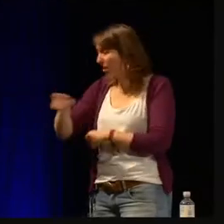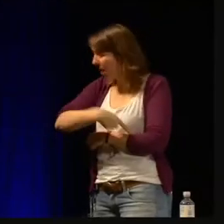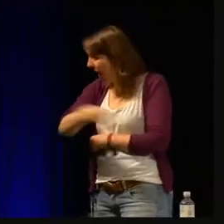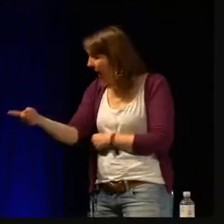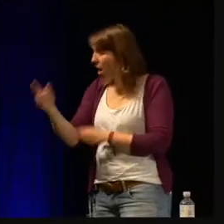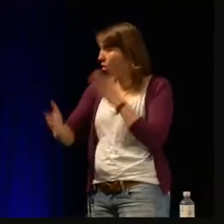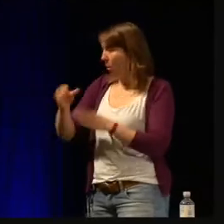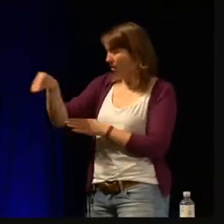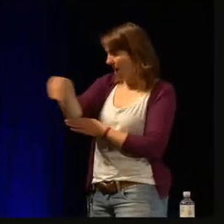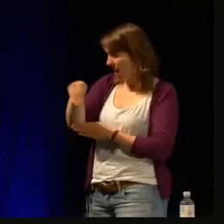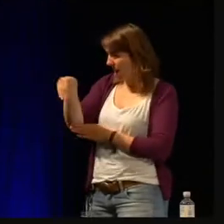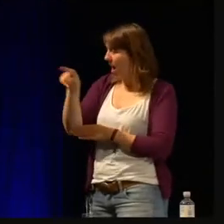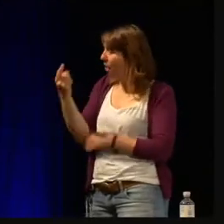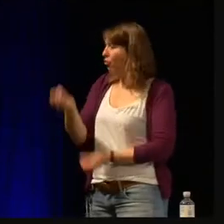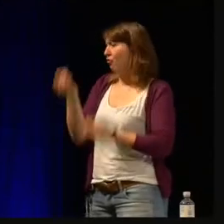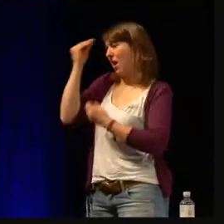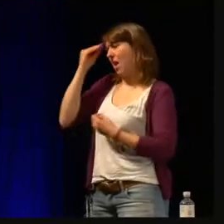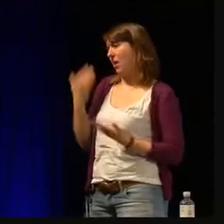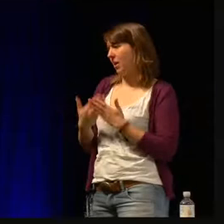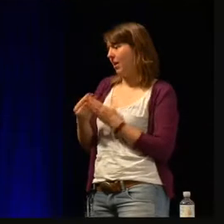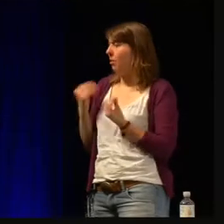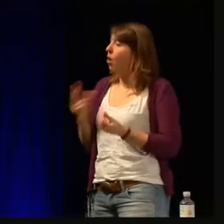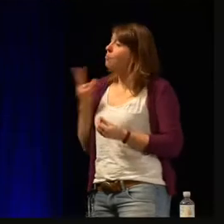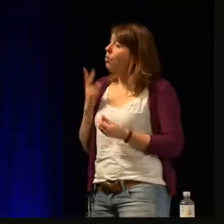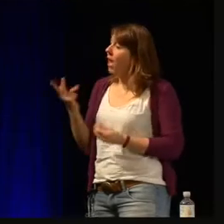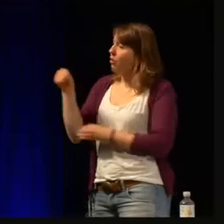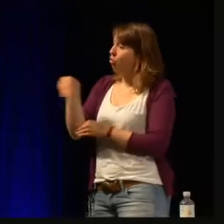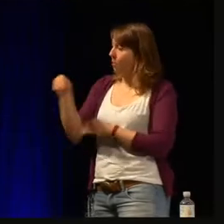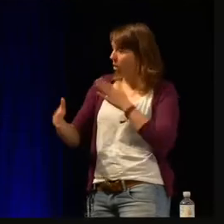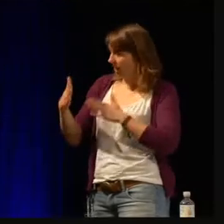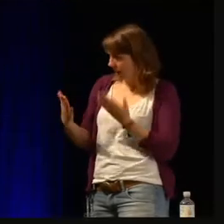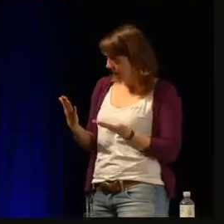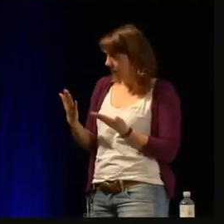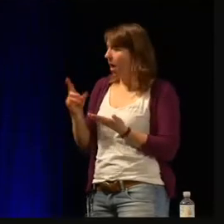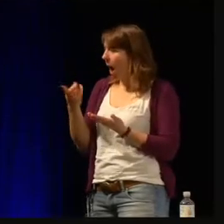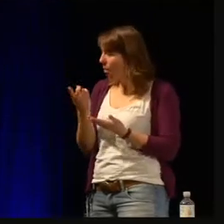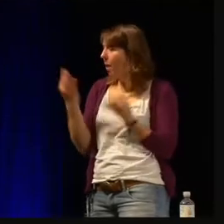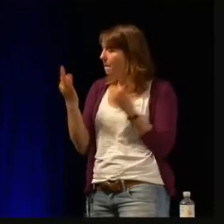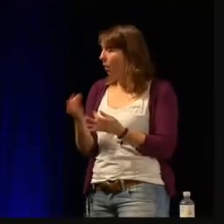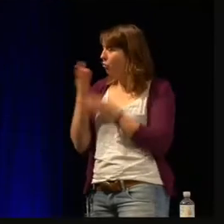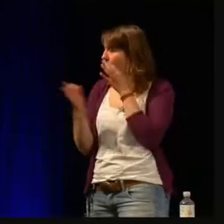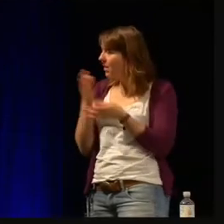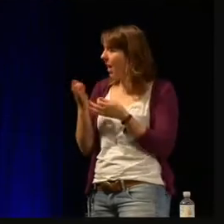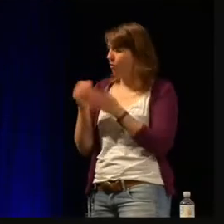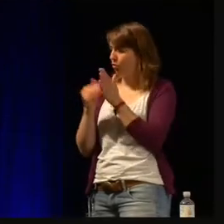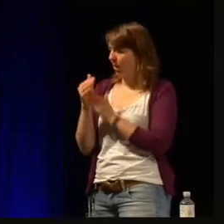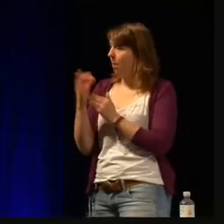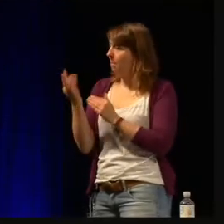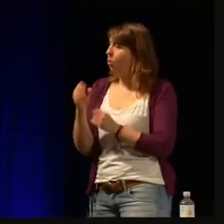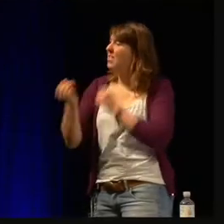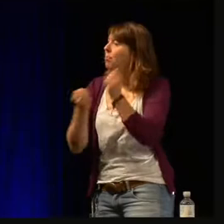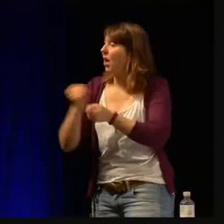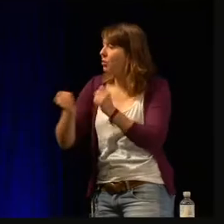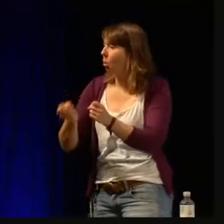them, they're not that good at learning. So, what happens in modern robotics is that you